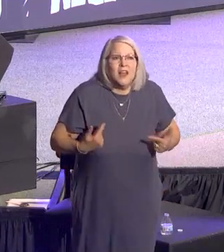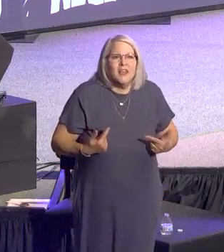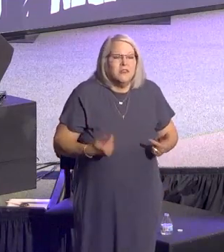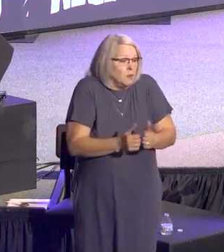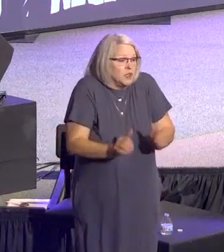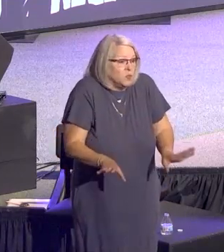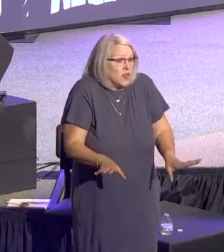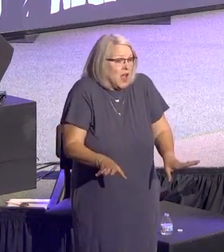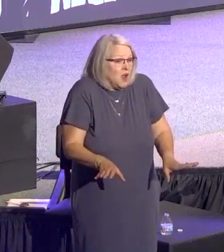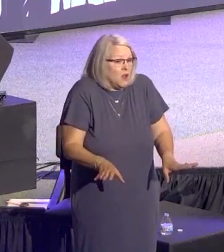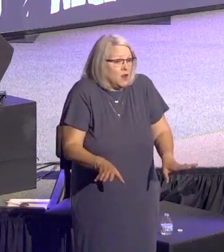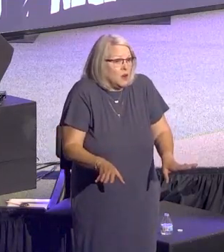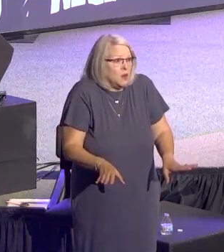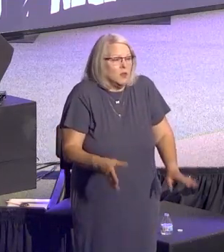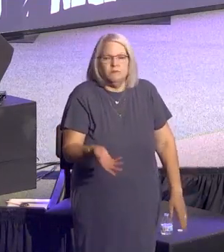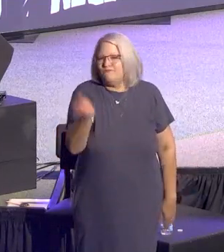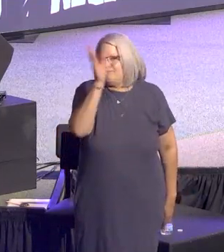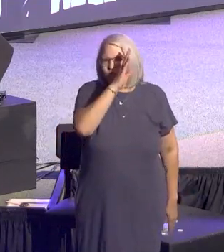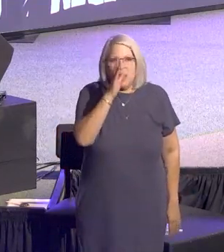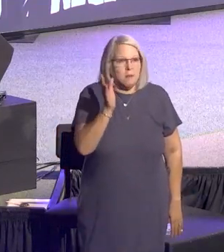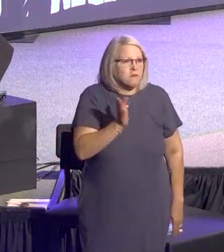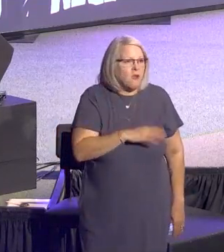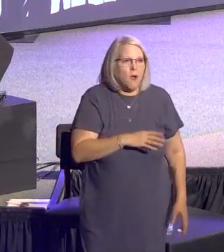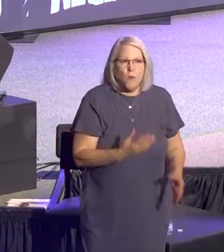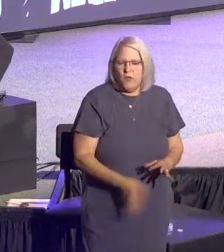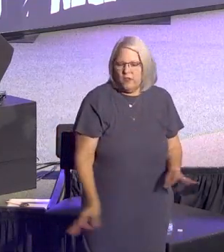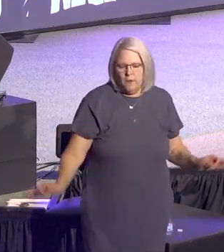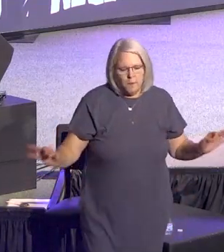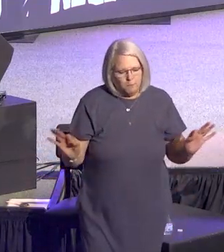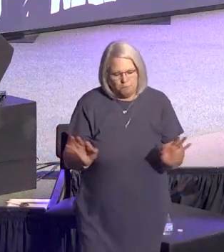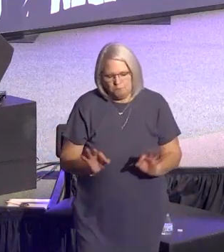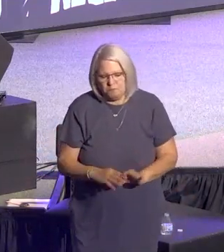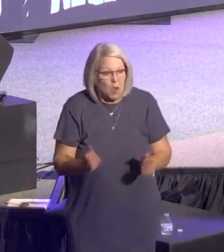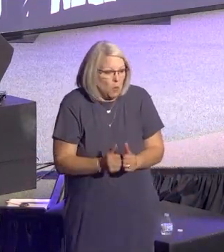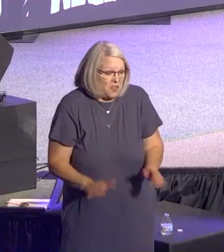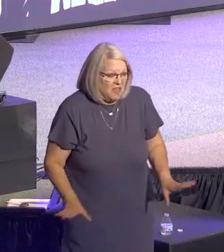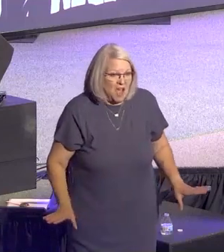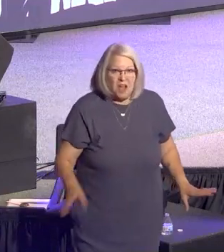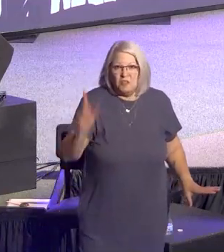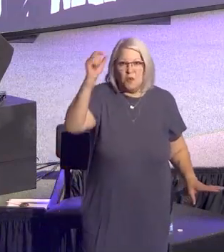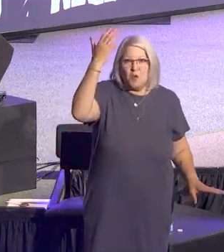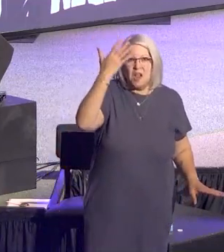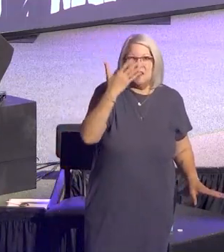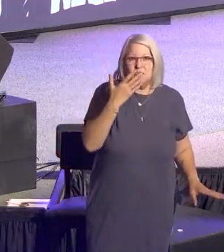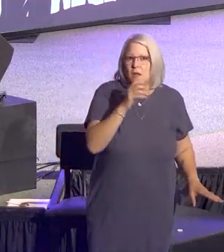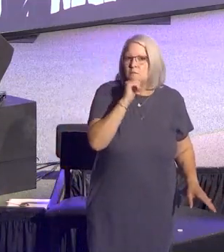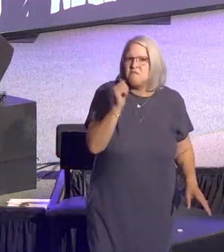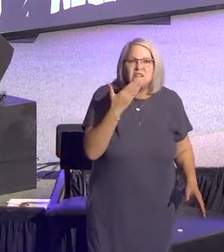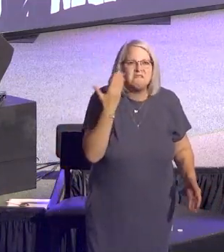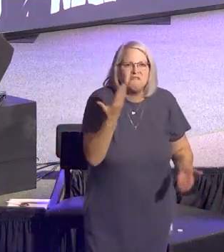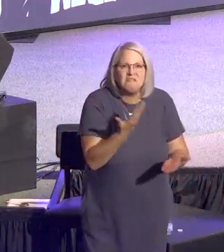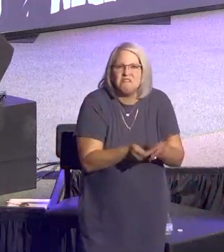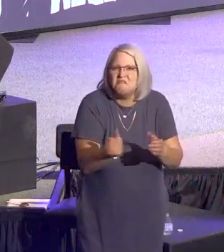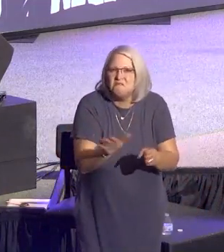it, I'm never worthy. Without it, I'm never good enough. Without it, I'll never measure